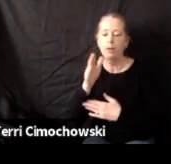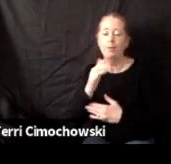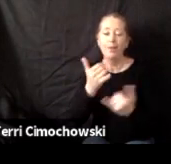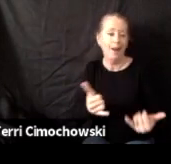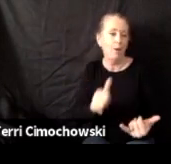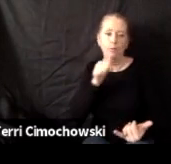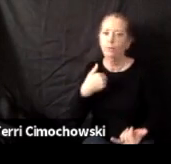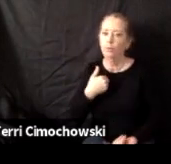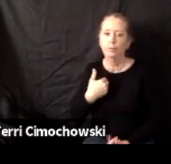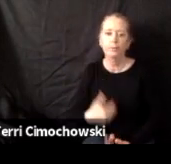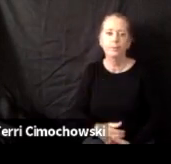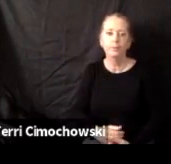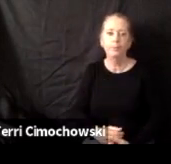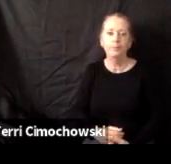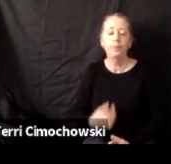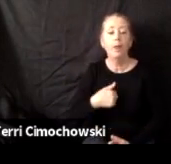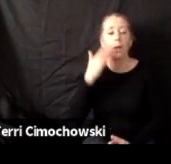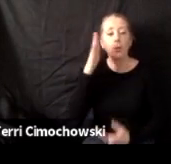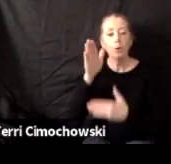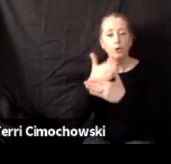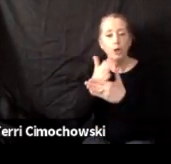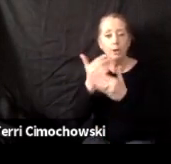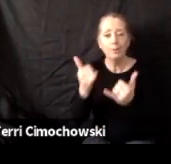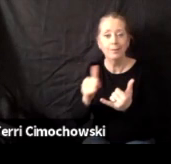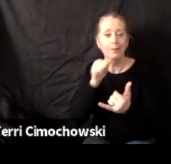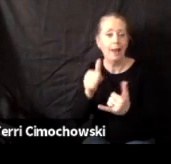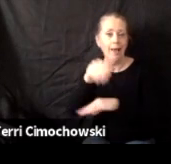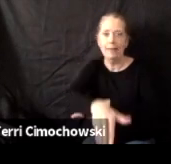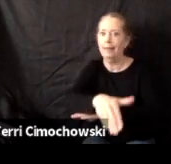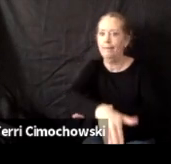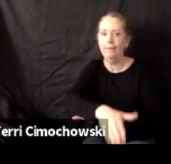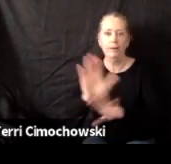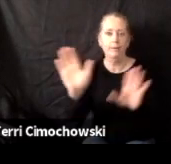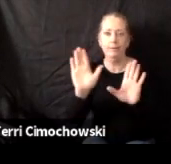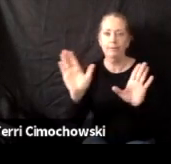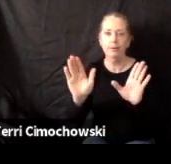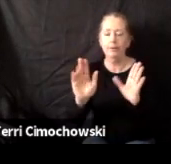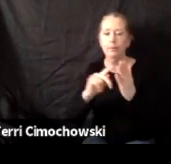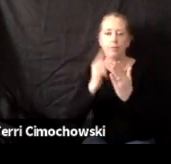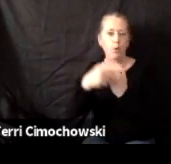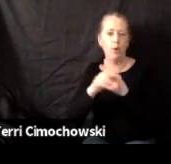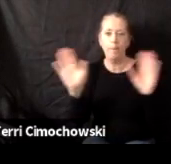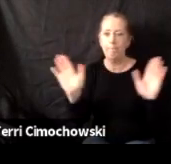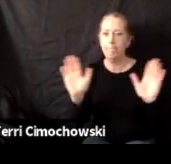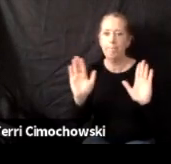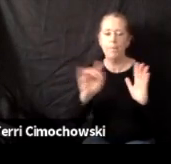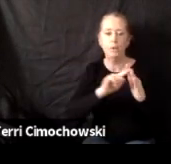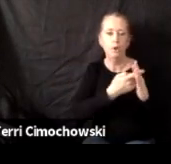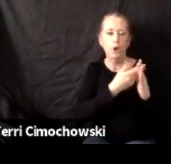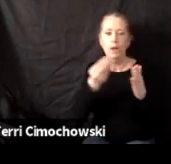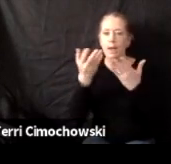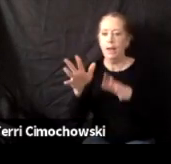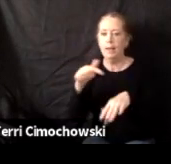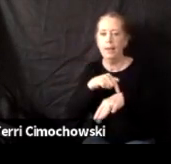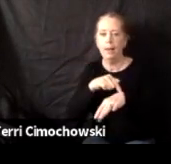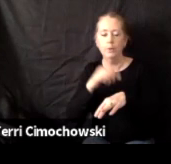those details. But I would share that this is not an evening program. That has come up. The start and end times would